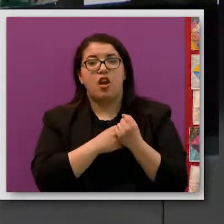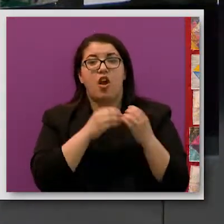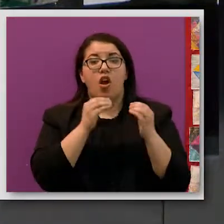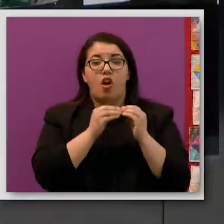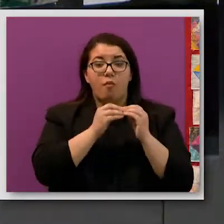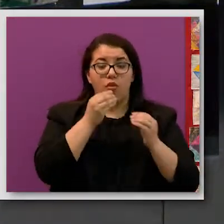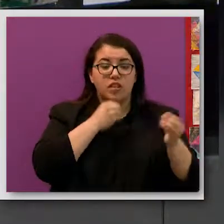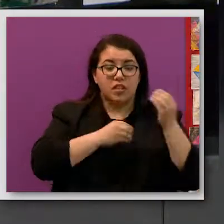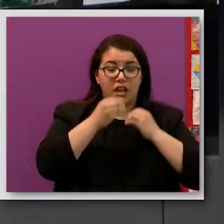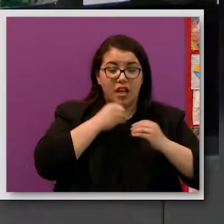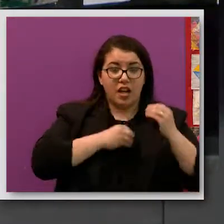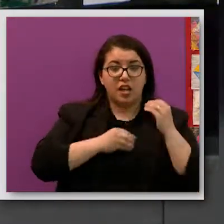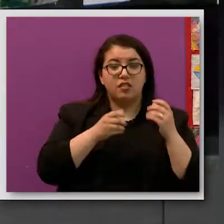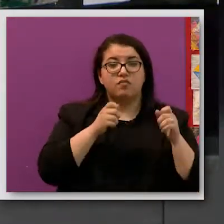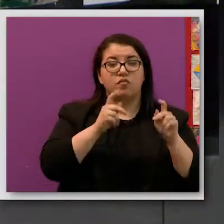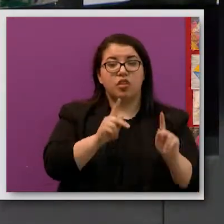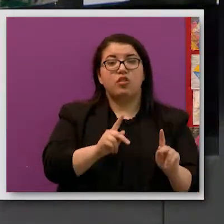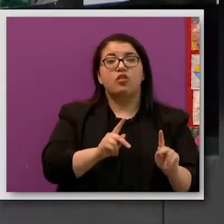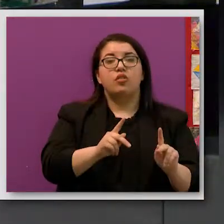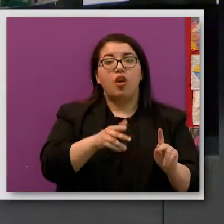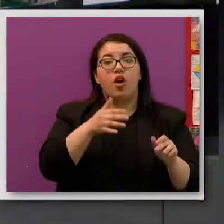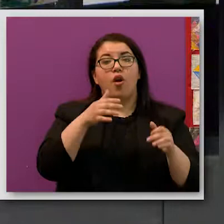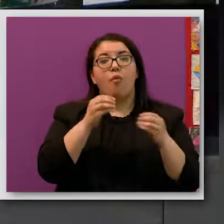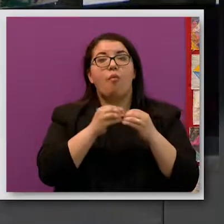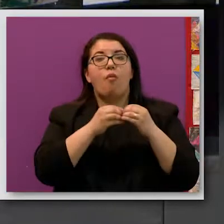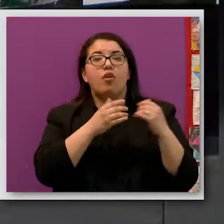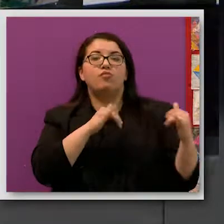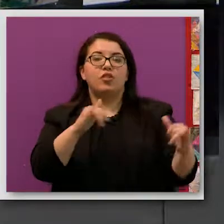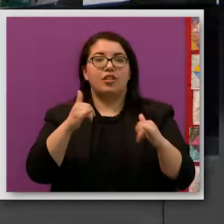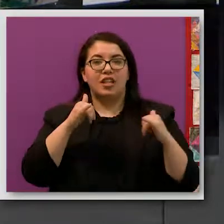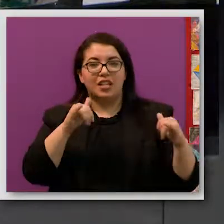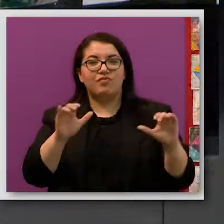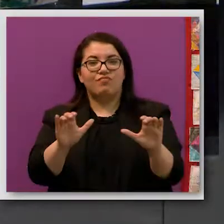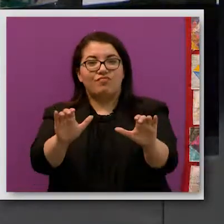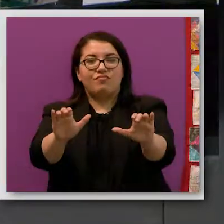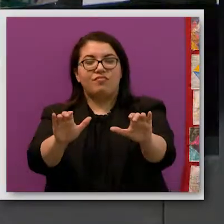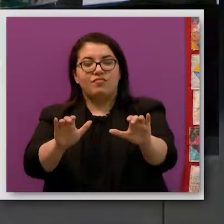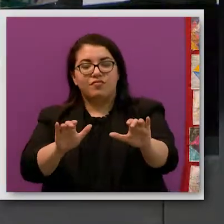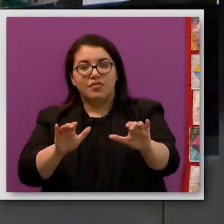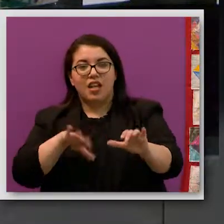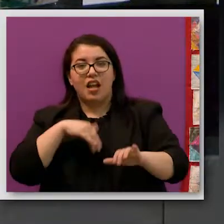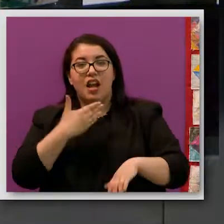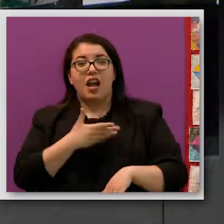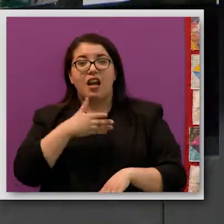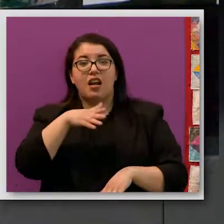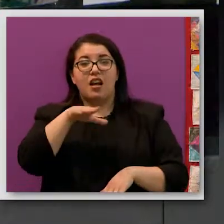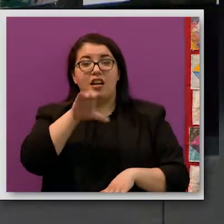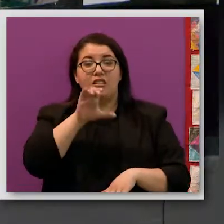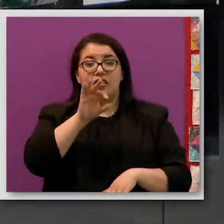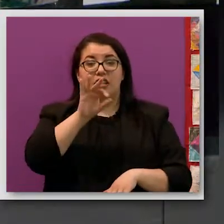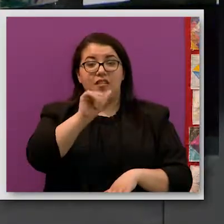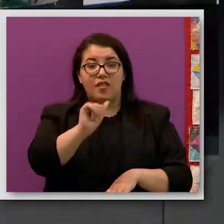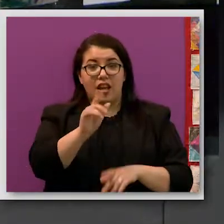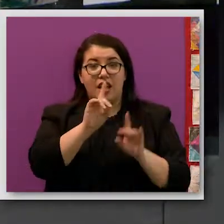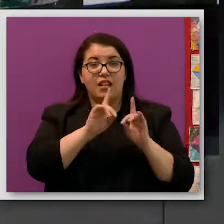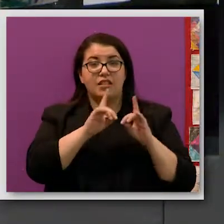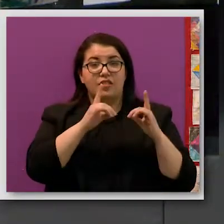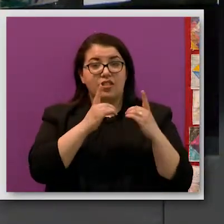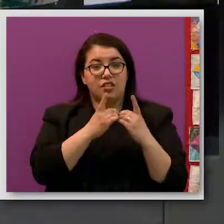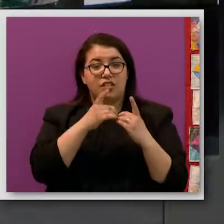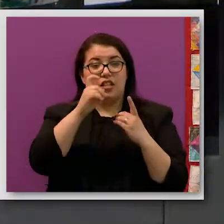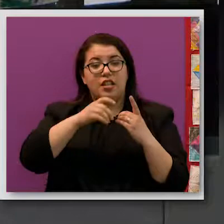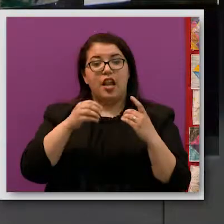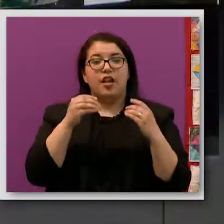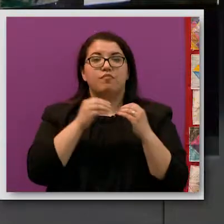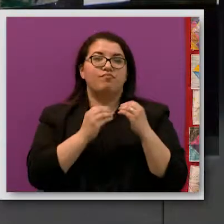dining programs, more recreation activities. Our CFA division needs